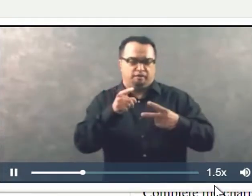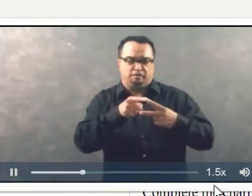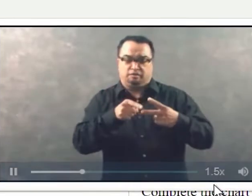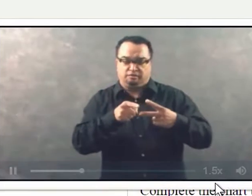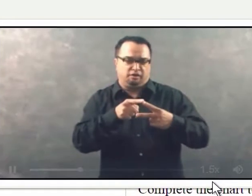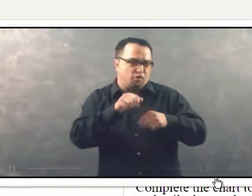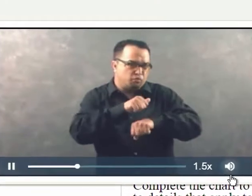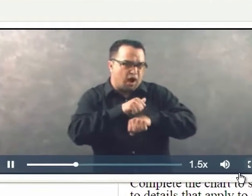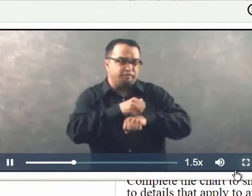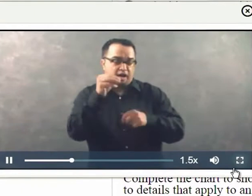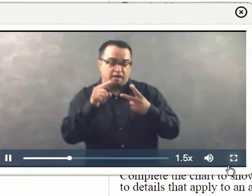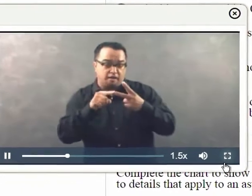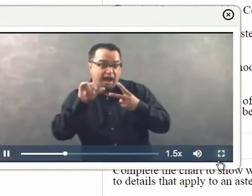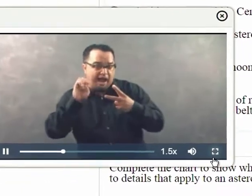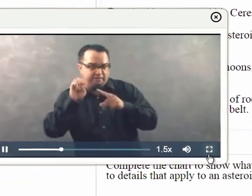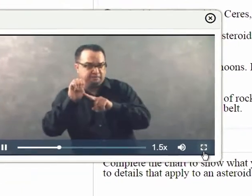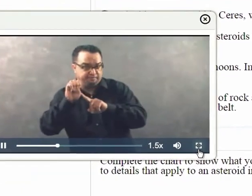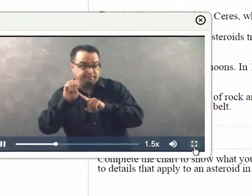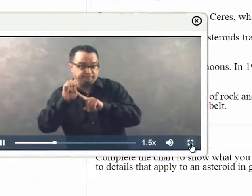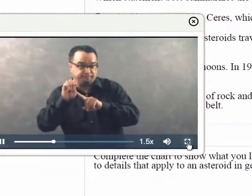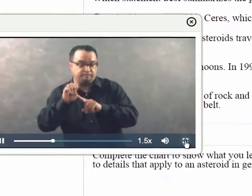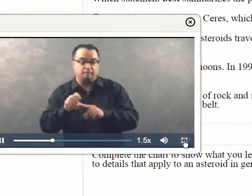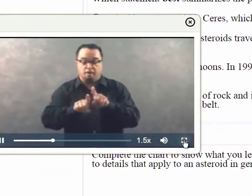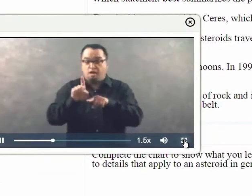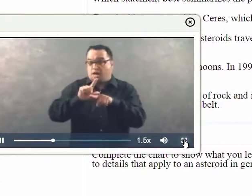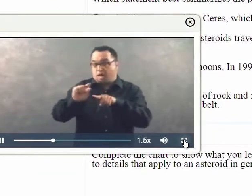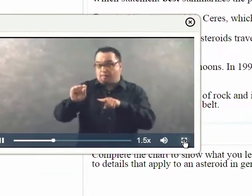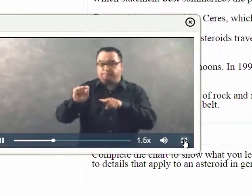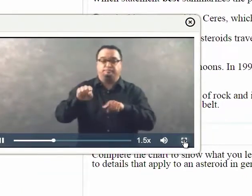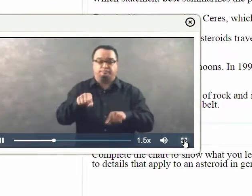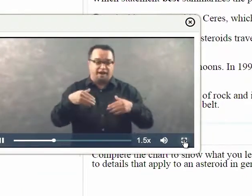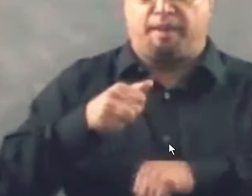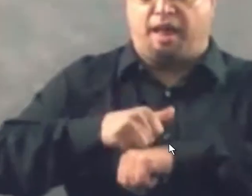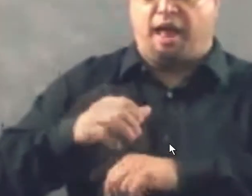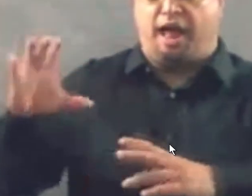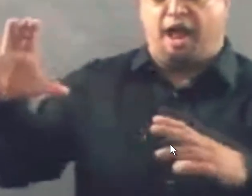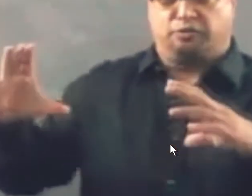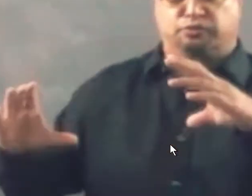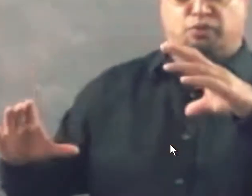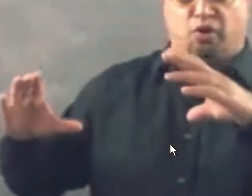And finally, you can increase the size of the video to full screen.